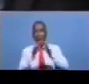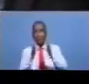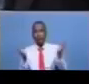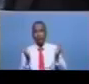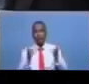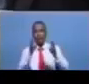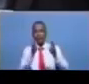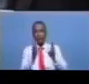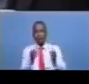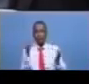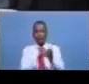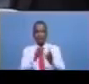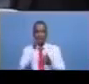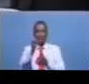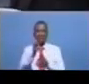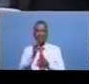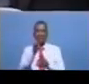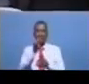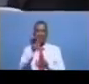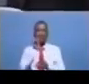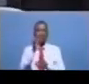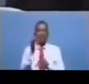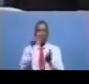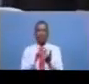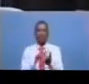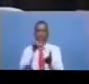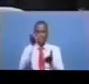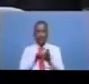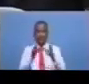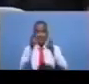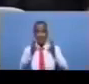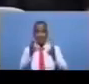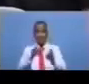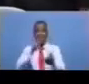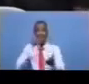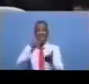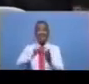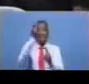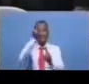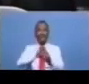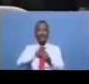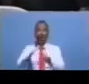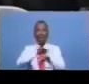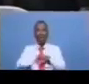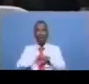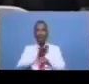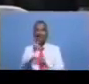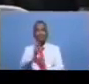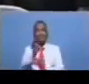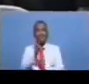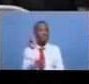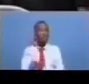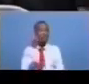reopen our case and to subpoena Mrs. Jim Mensah. That application will be heard by the court on